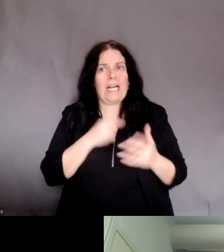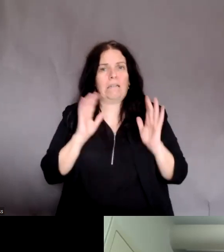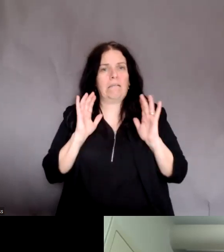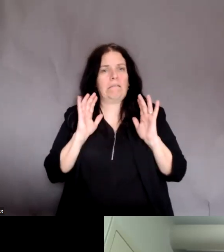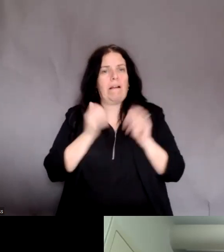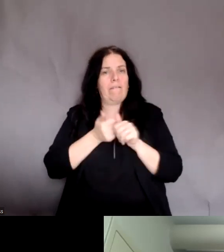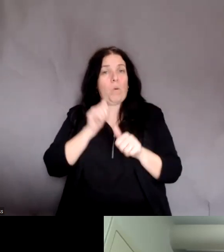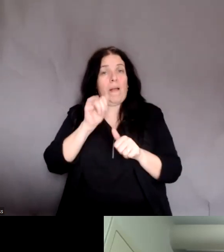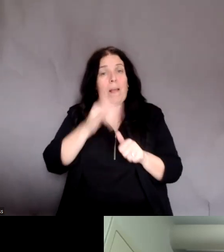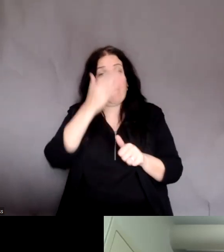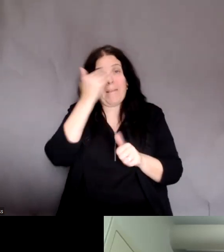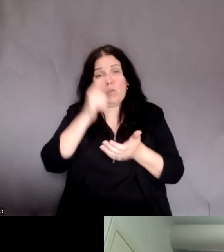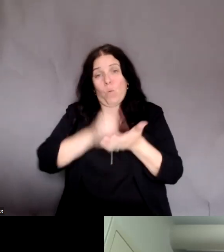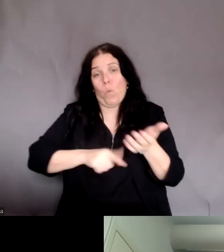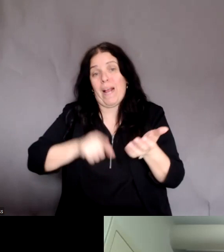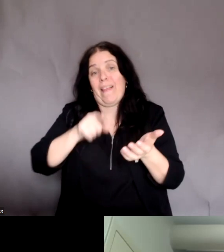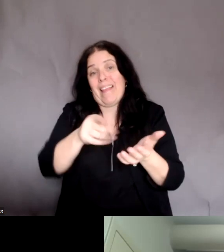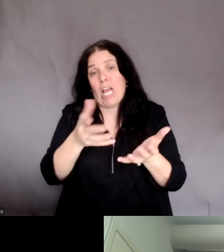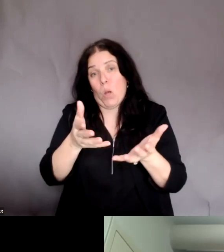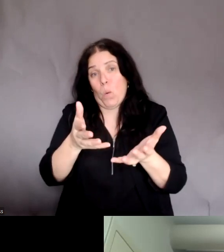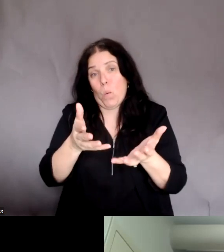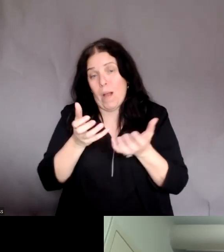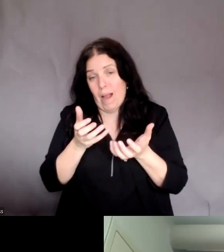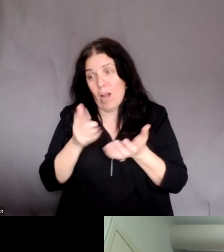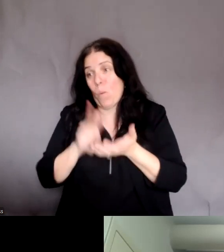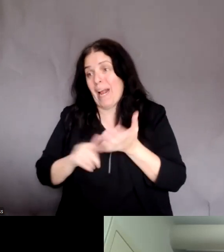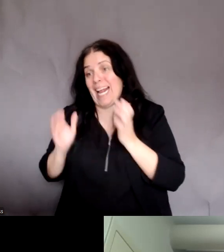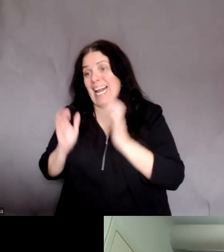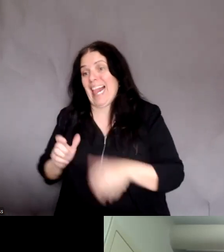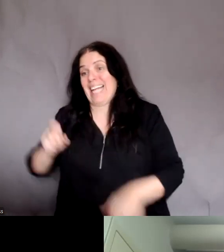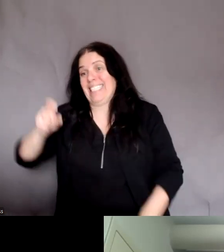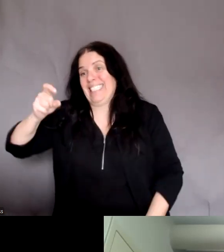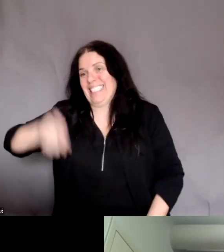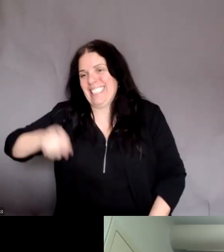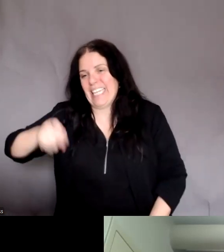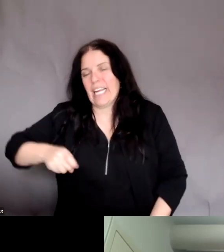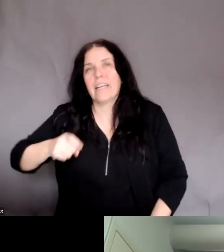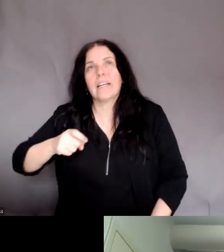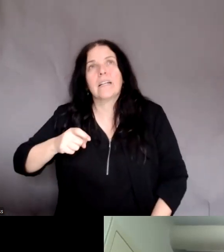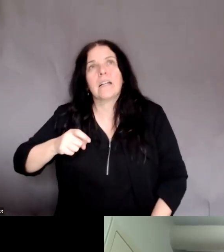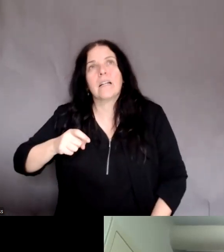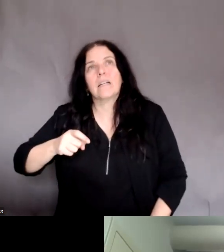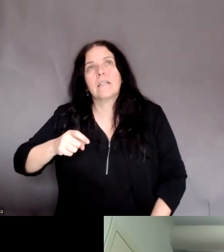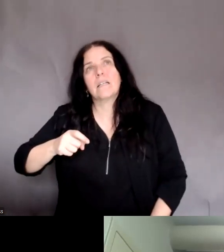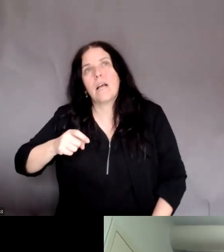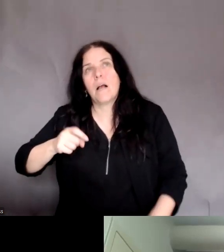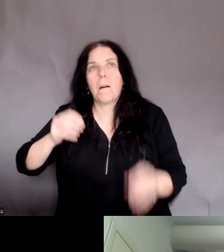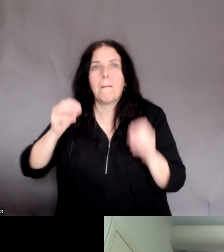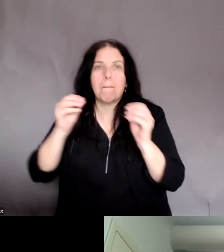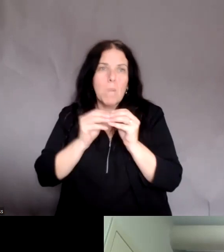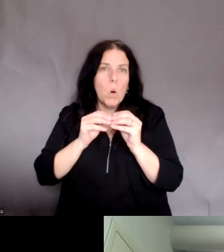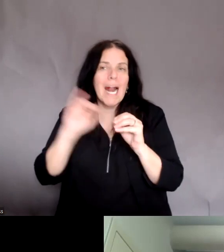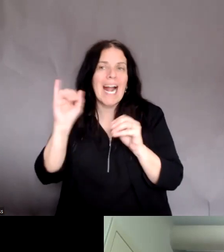they want and what their clients need looks a lot more like a drop-in program, which right now,